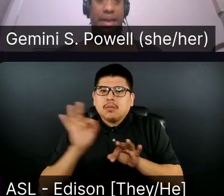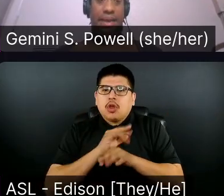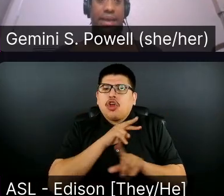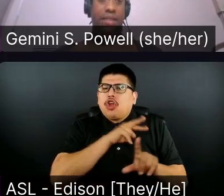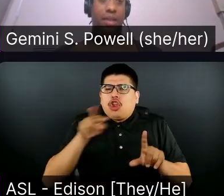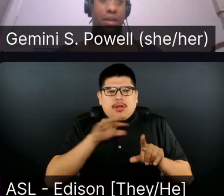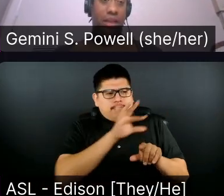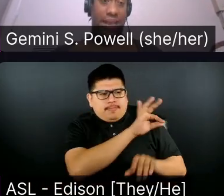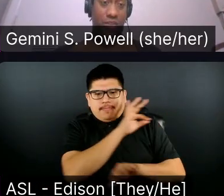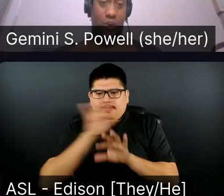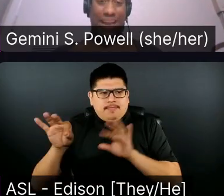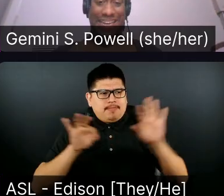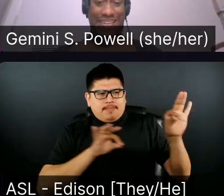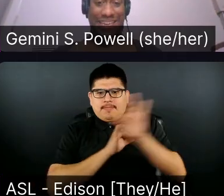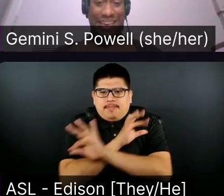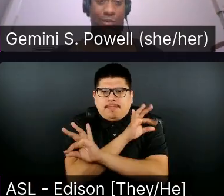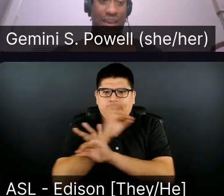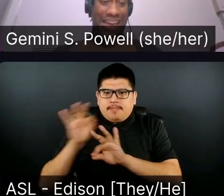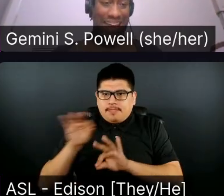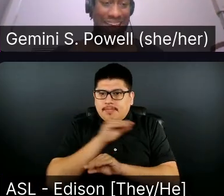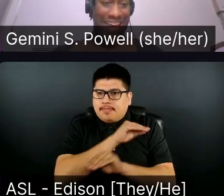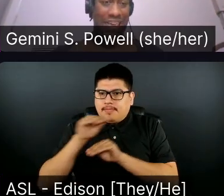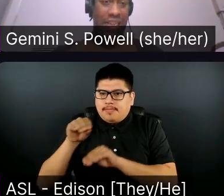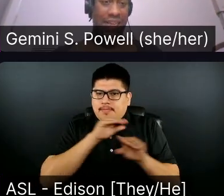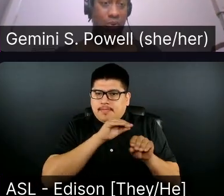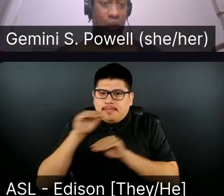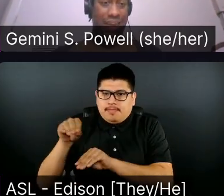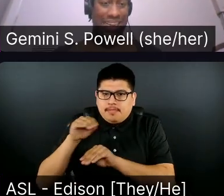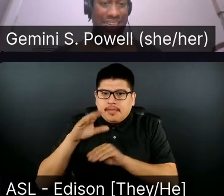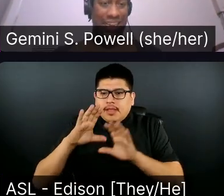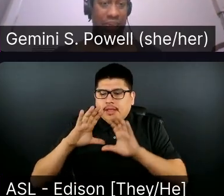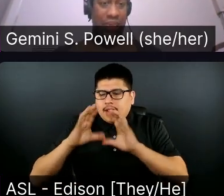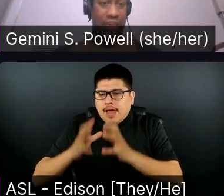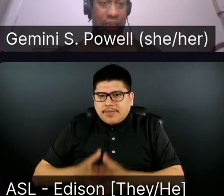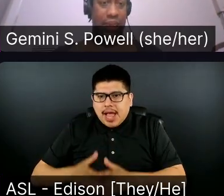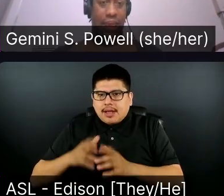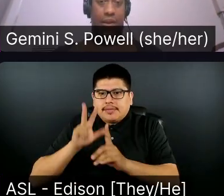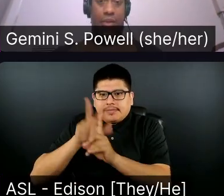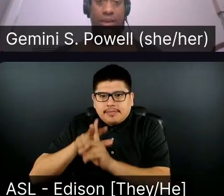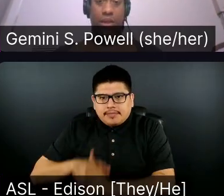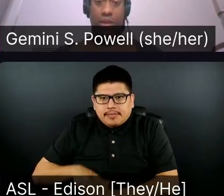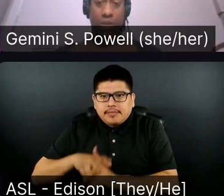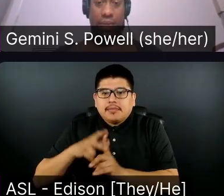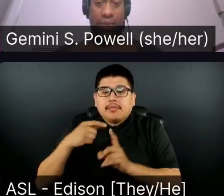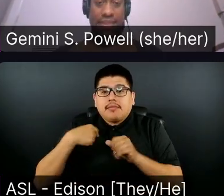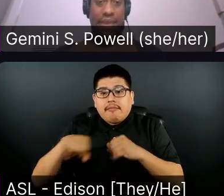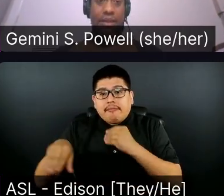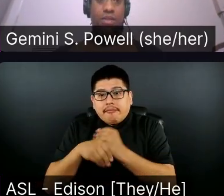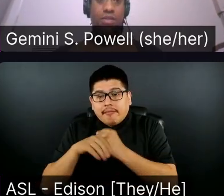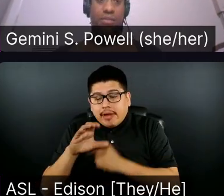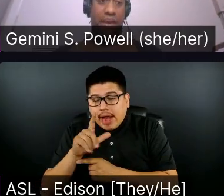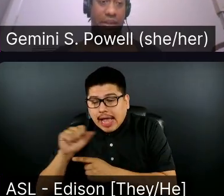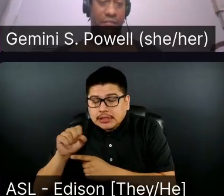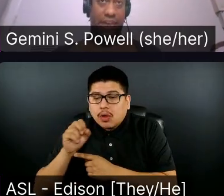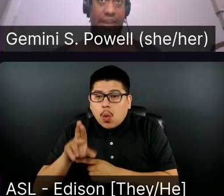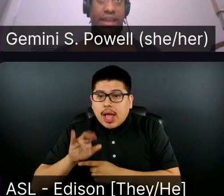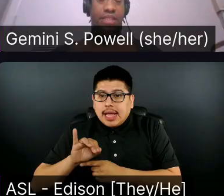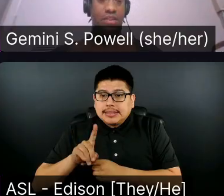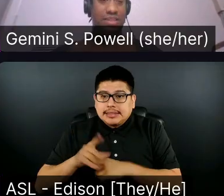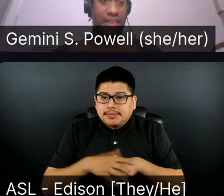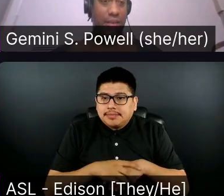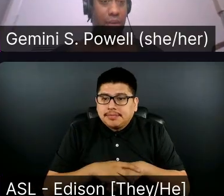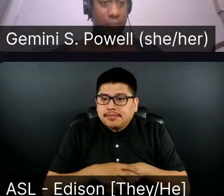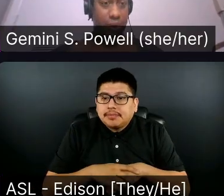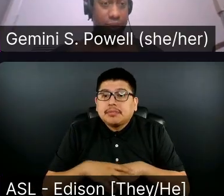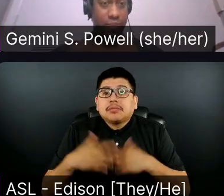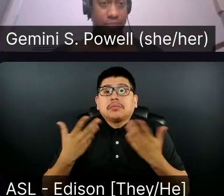select them by their class or ID if we add a class or ID, and we can utilize that to modify